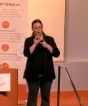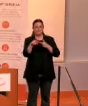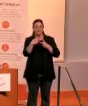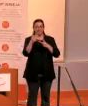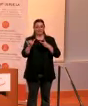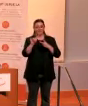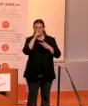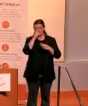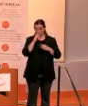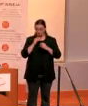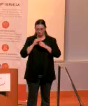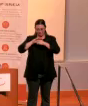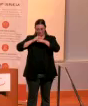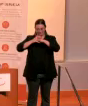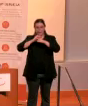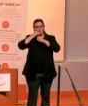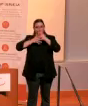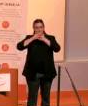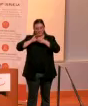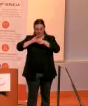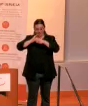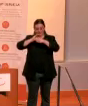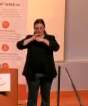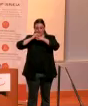in about 5 years ago